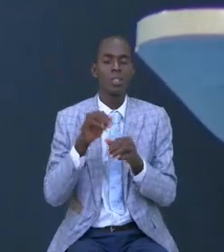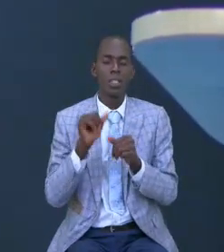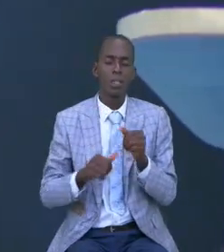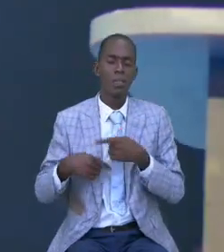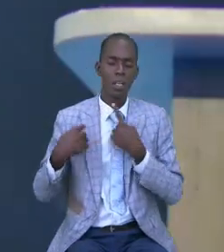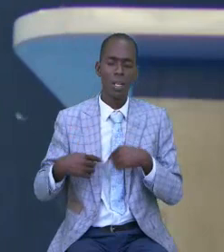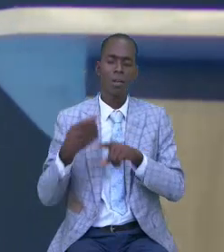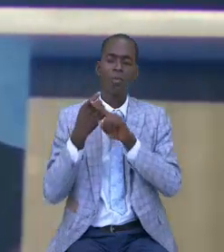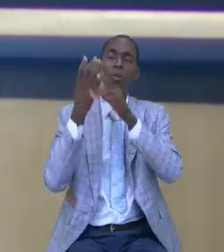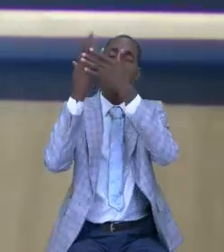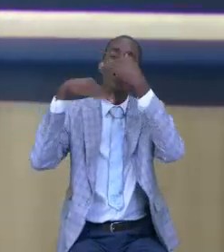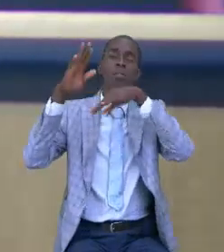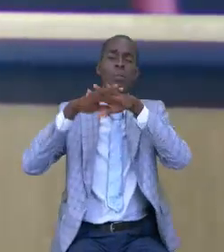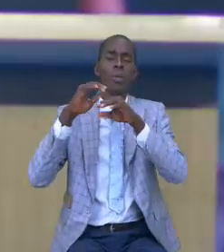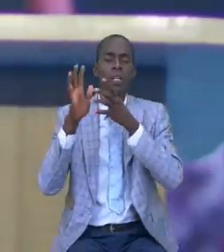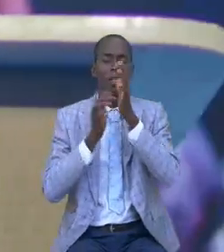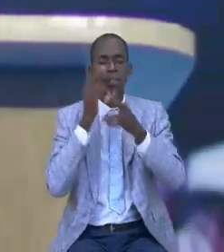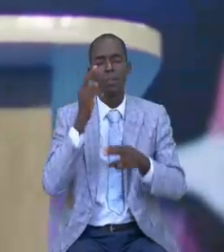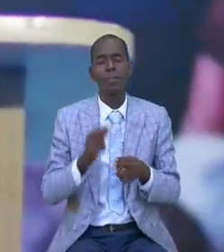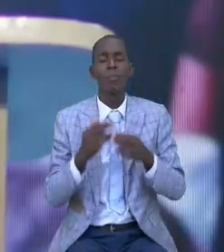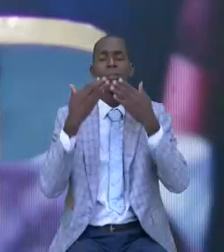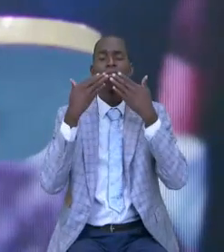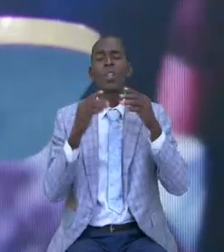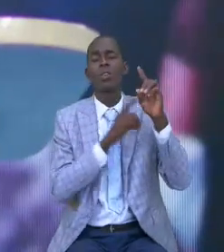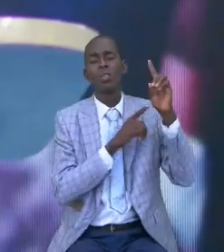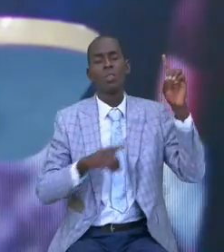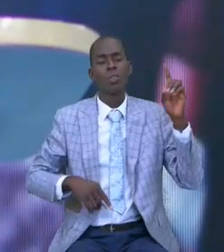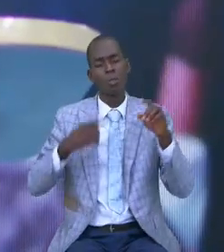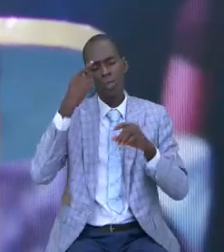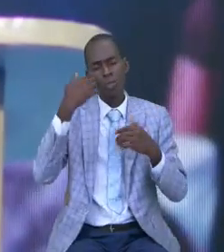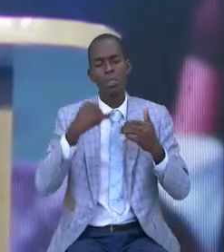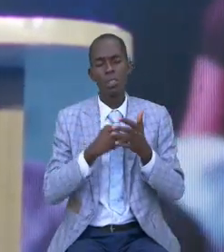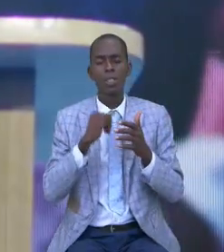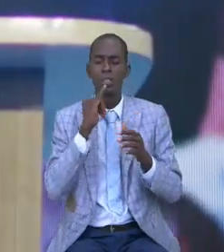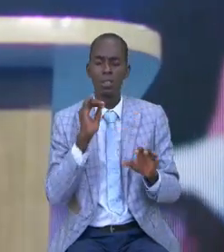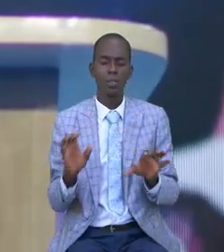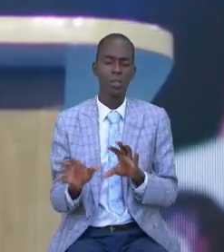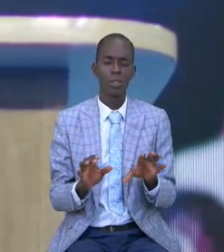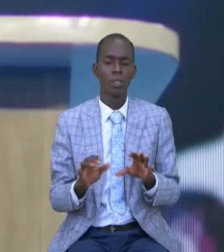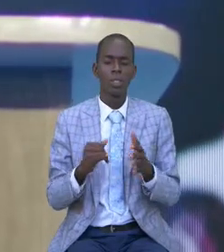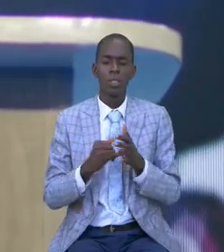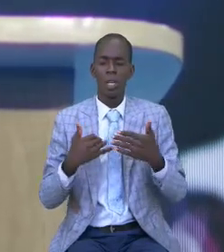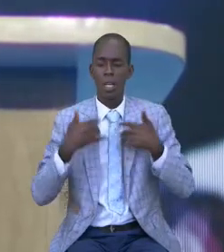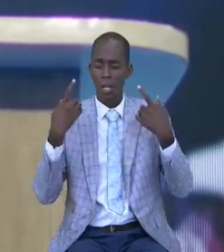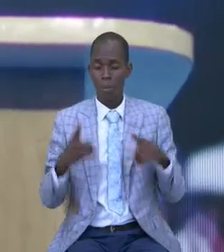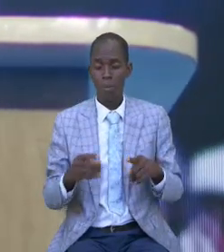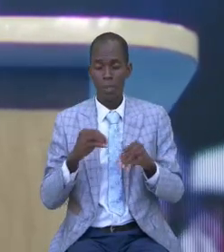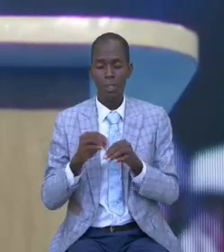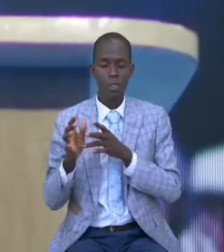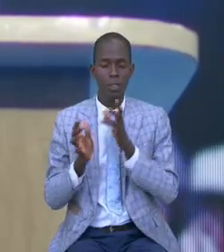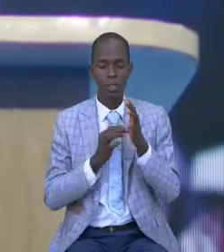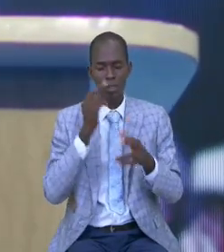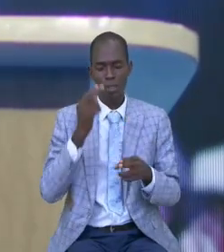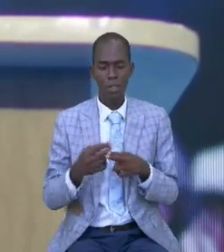in Jesus' name. Thank you, Lord, because we know it is done. In Jesus' name,